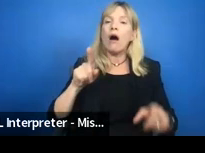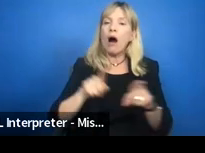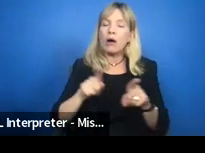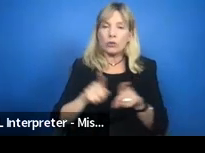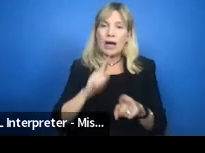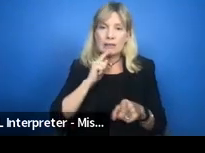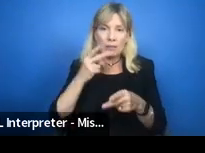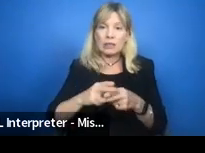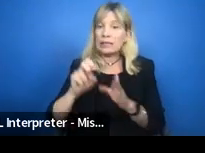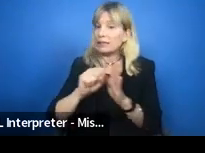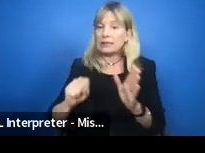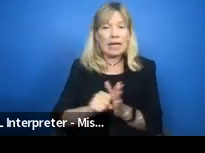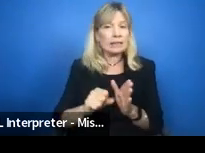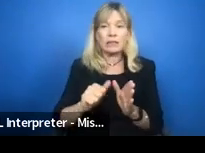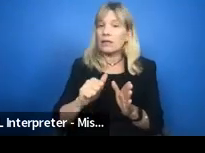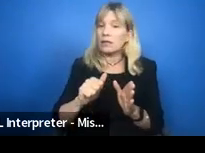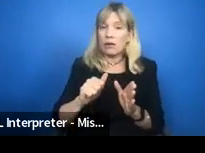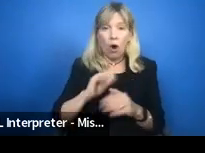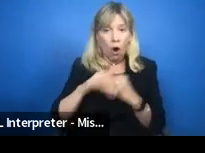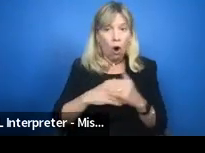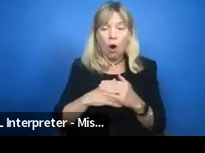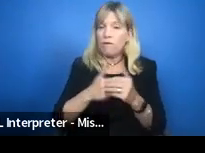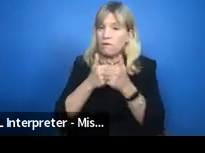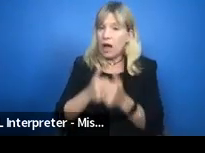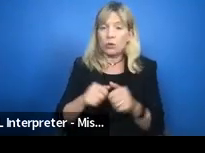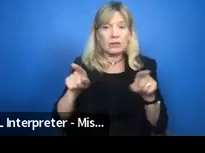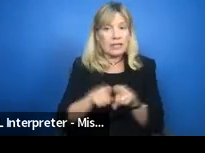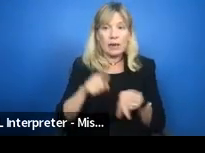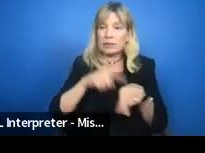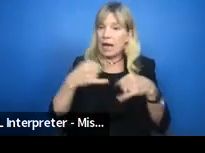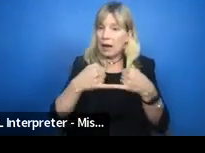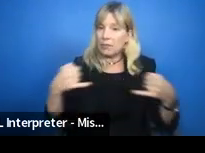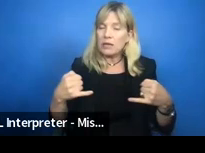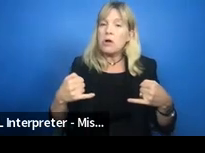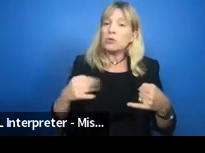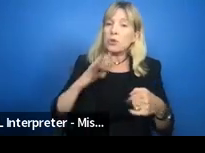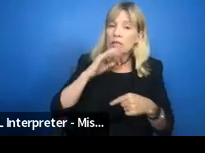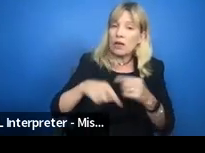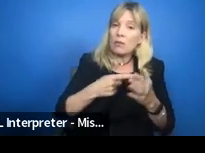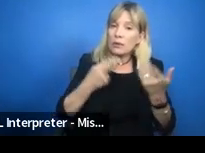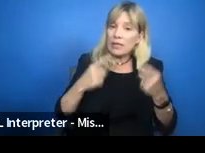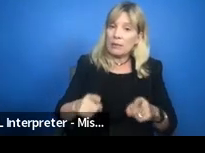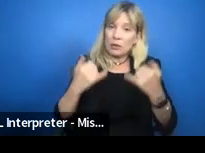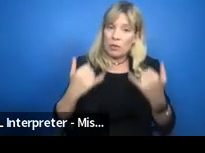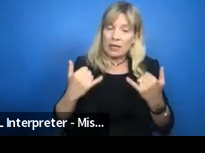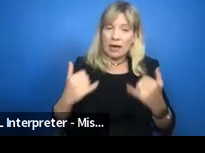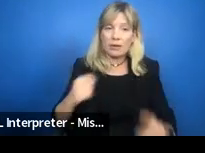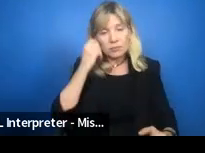I mentioned, states are not doing this all in the same timeline. So let's talk about where things stand at this moment in time.